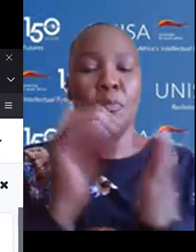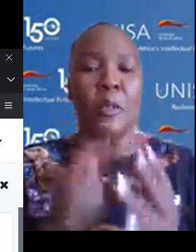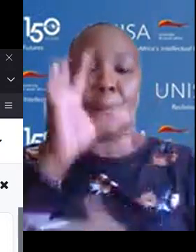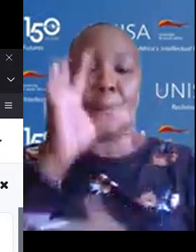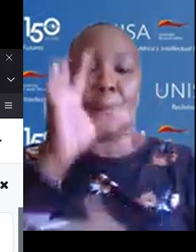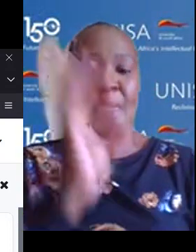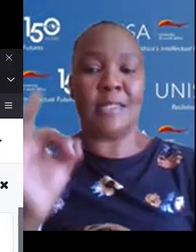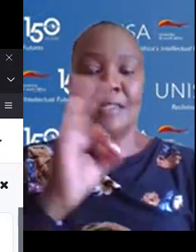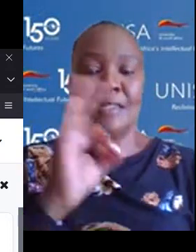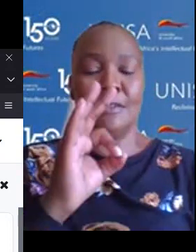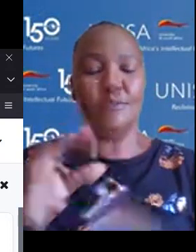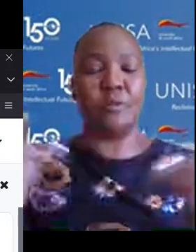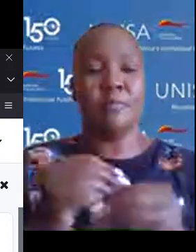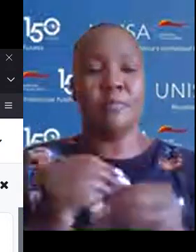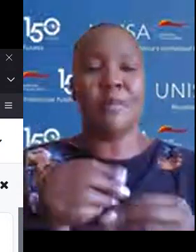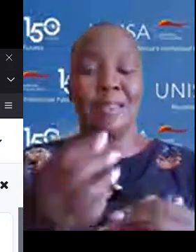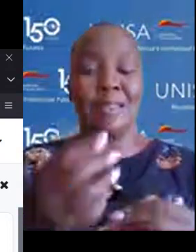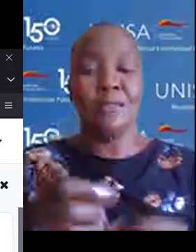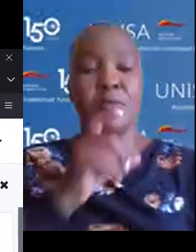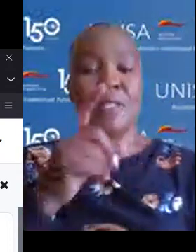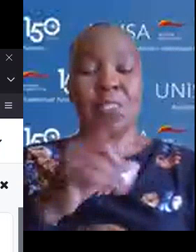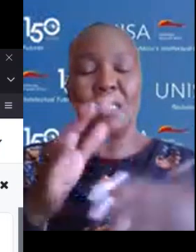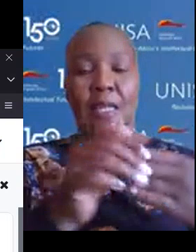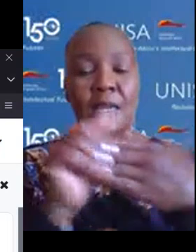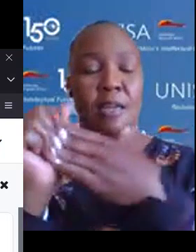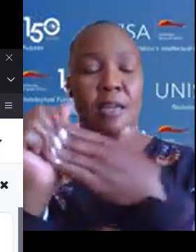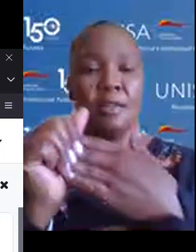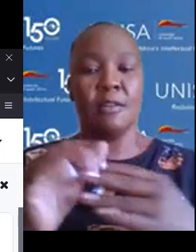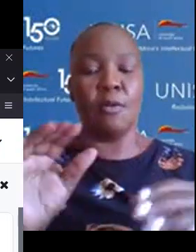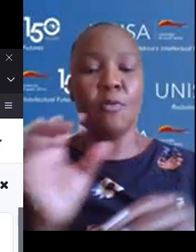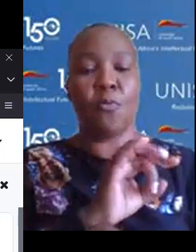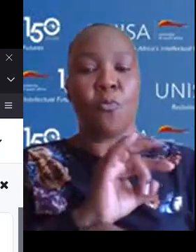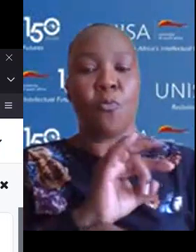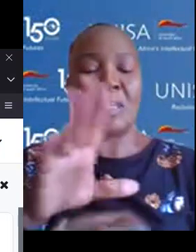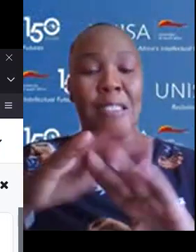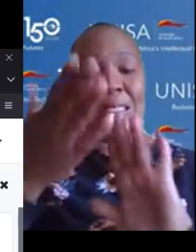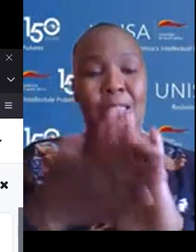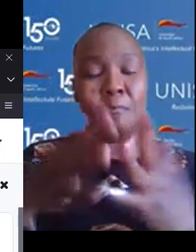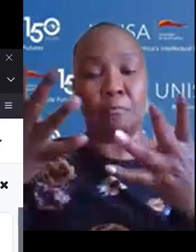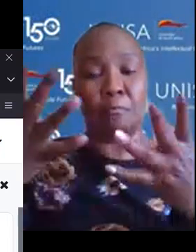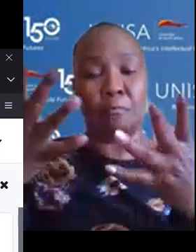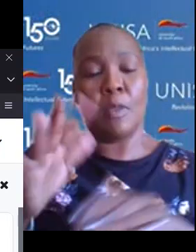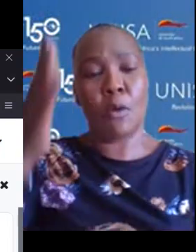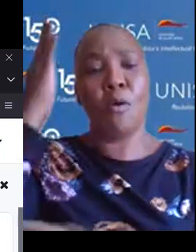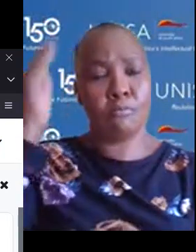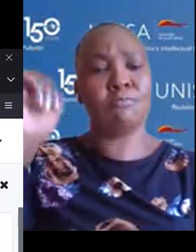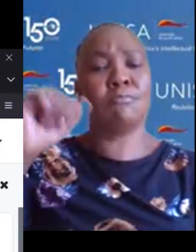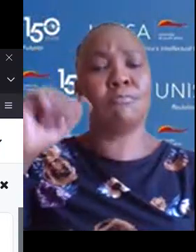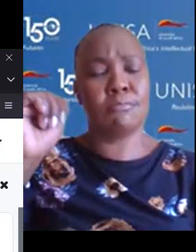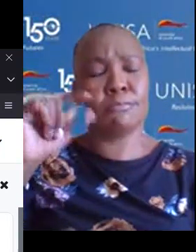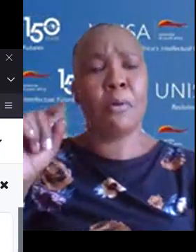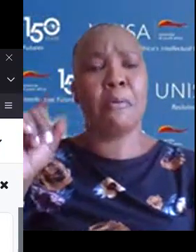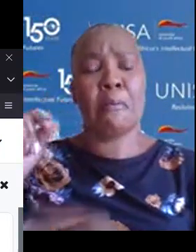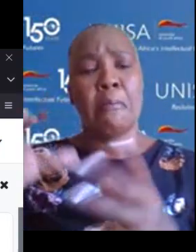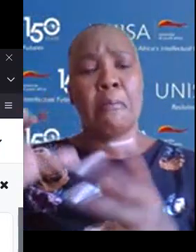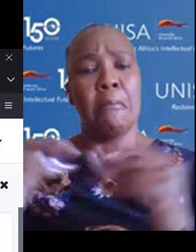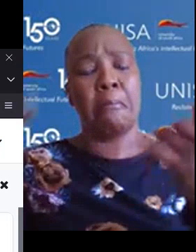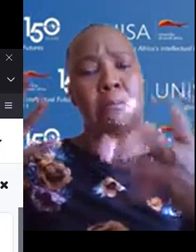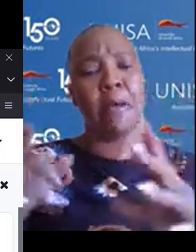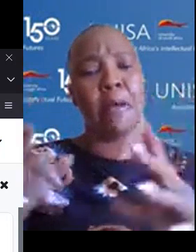have completed. So this you can use as a guide once these are completed, that you know, oh, okay, I have completed that